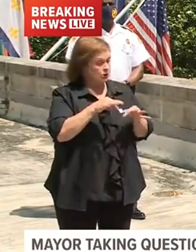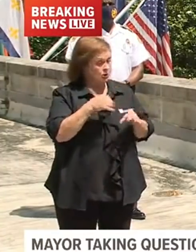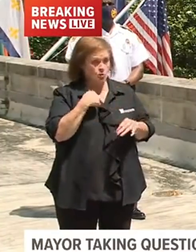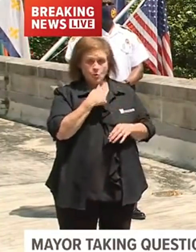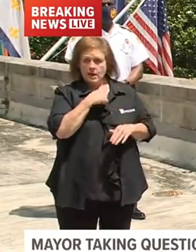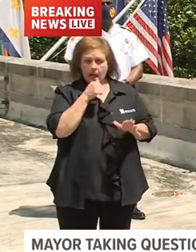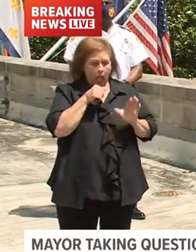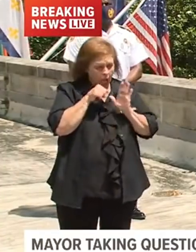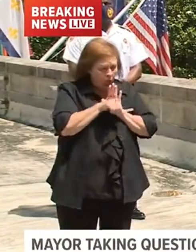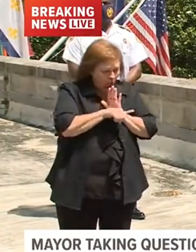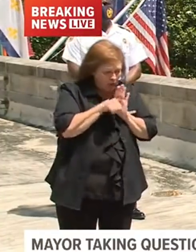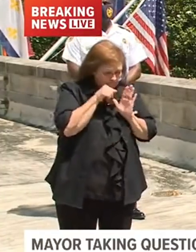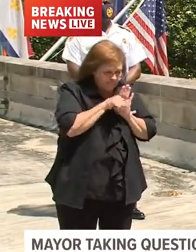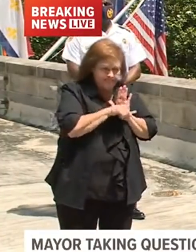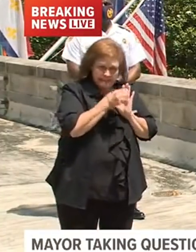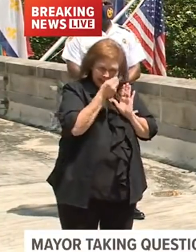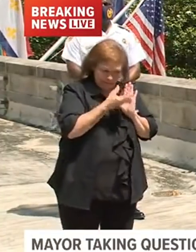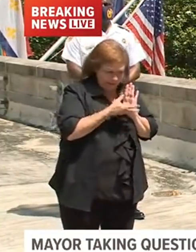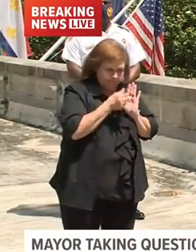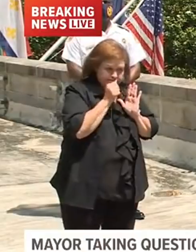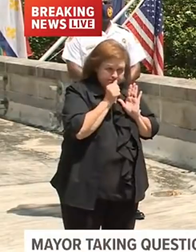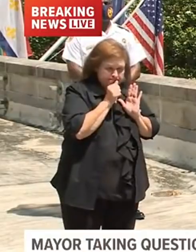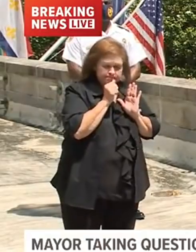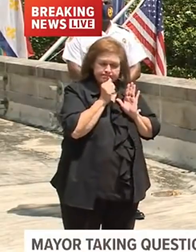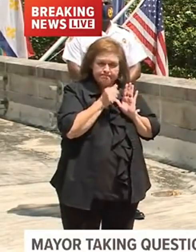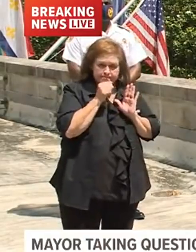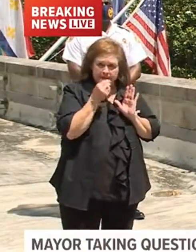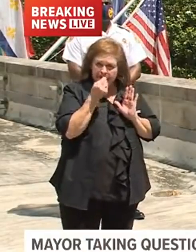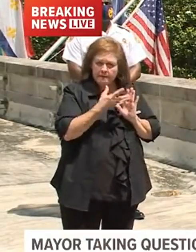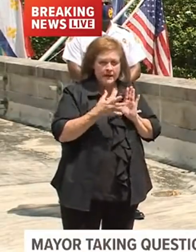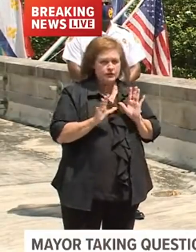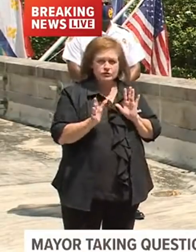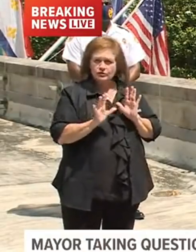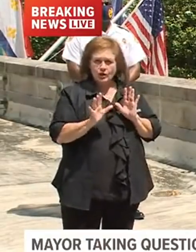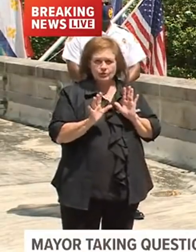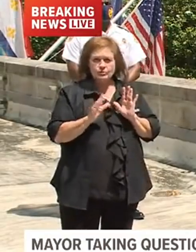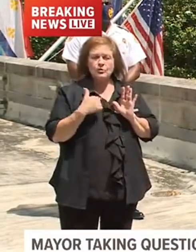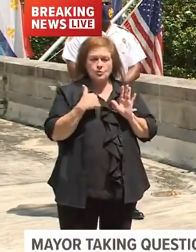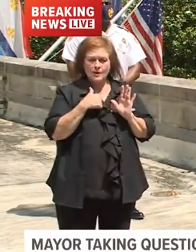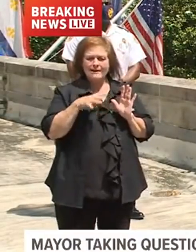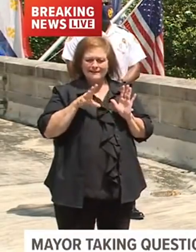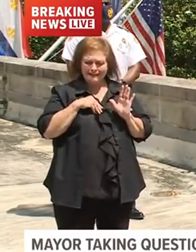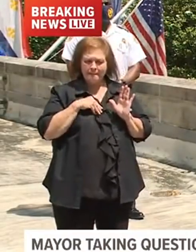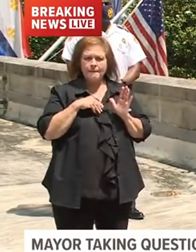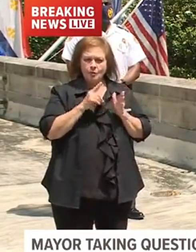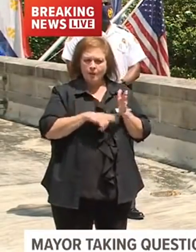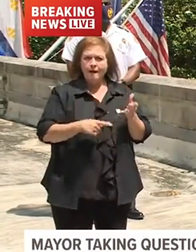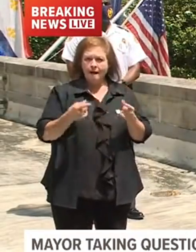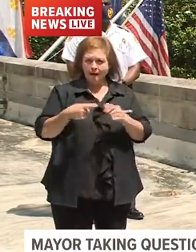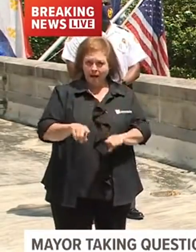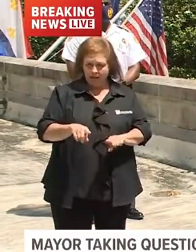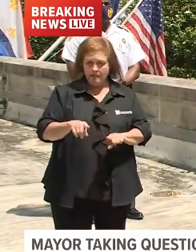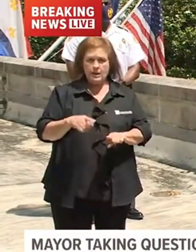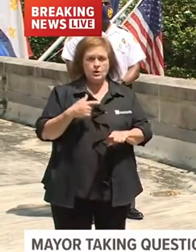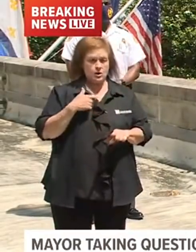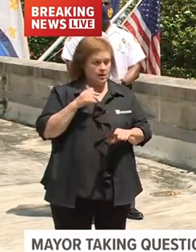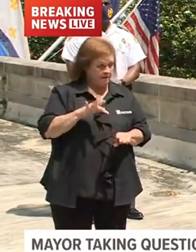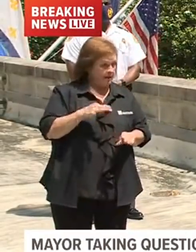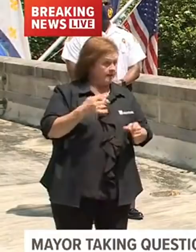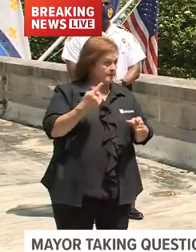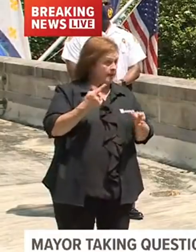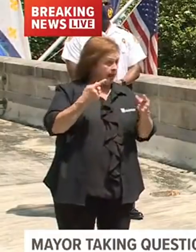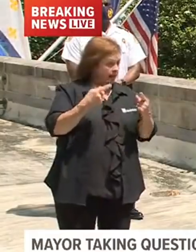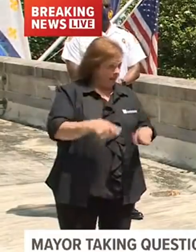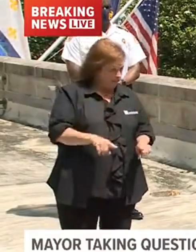information. We stand up to it, any challenges, and we own it. We own it. We act swiftly, and